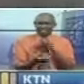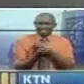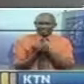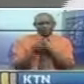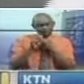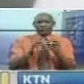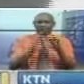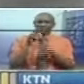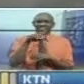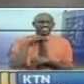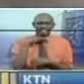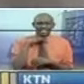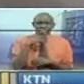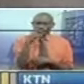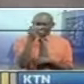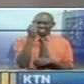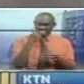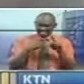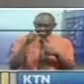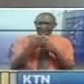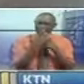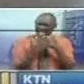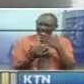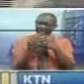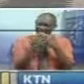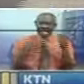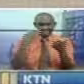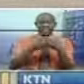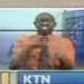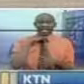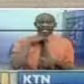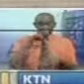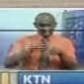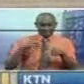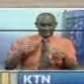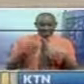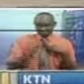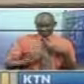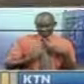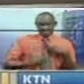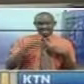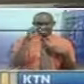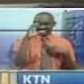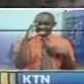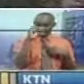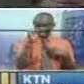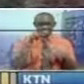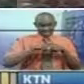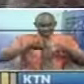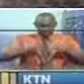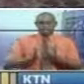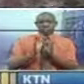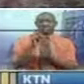avoided. 20-year-old Quinta bled to death while undergoing a cesarean section delivery at the Siaya